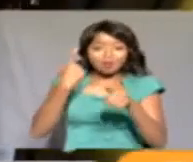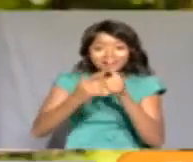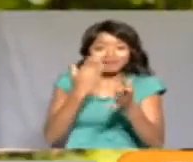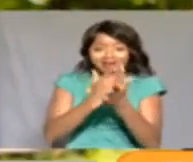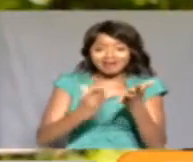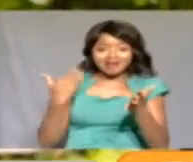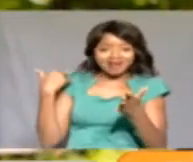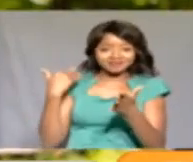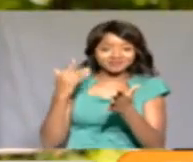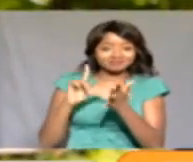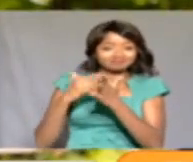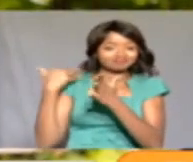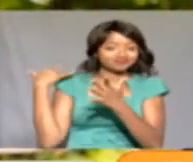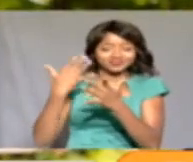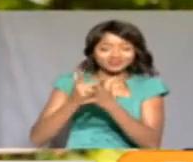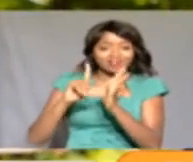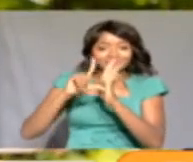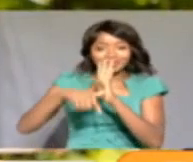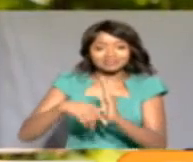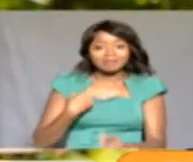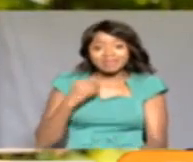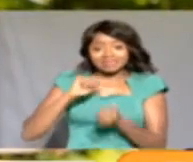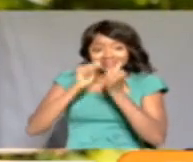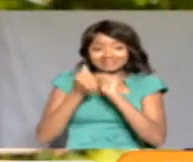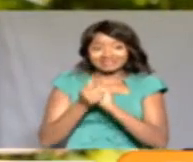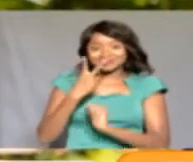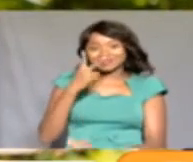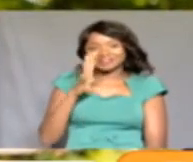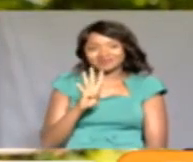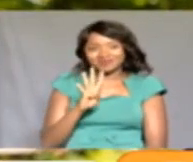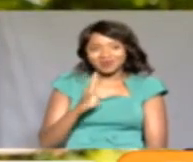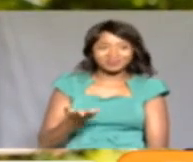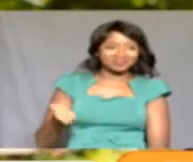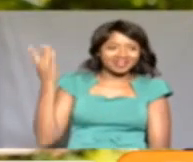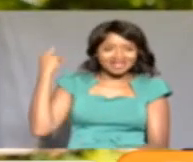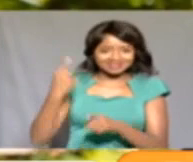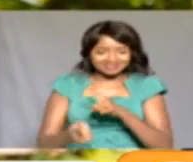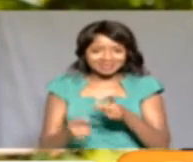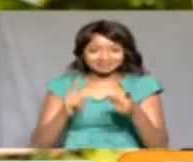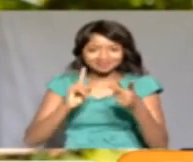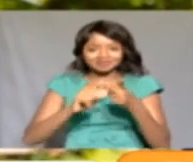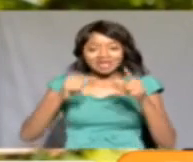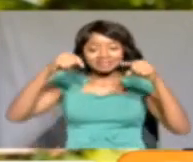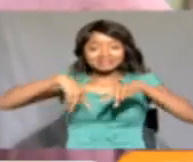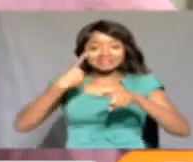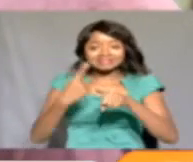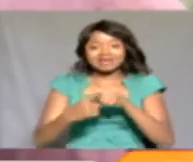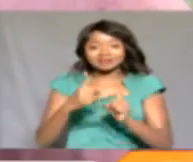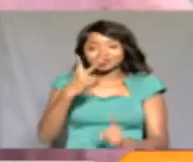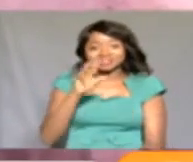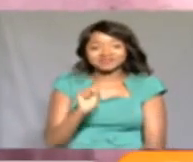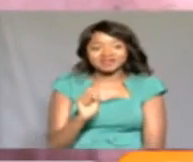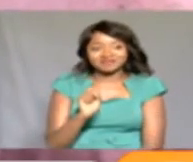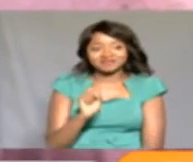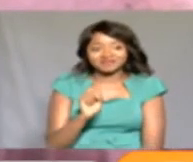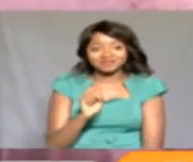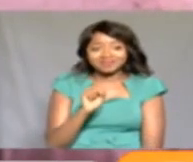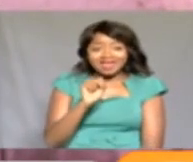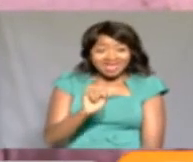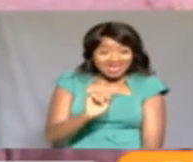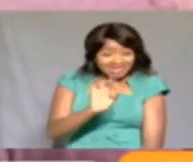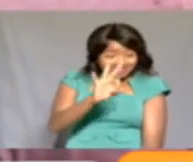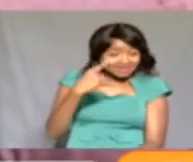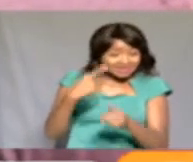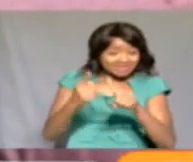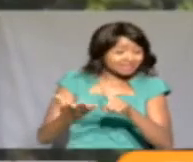later. I turned 24 last year, 25th this year, January 7th. 3 years ago, he